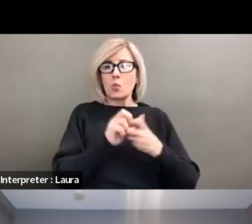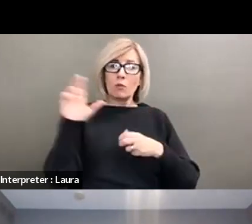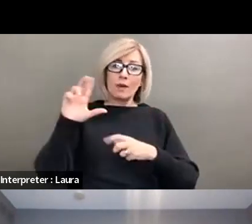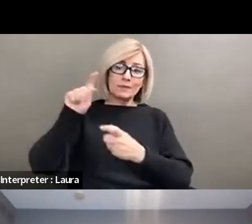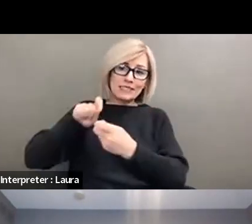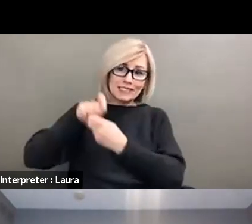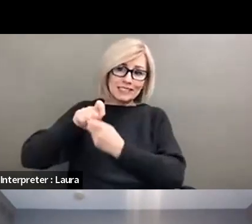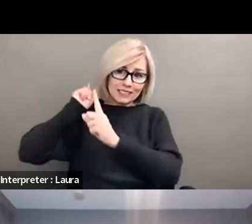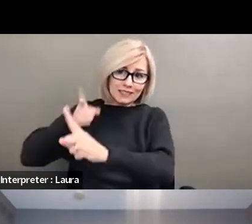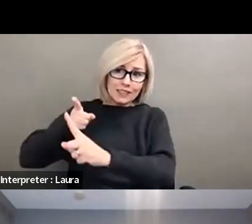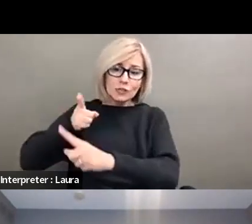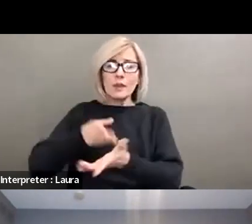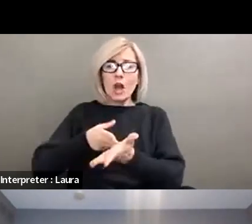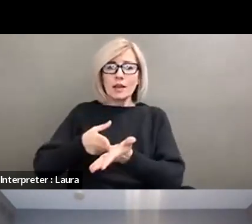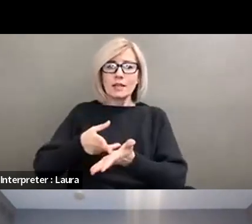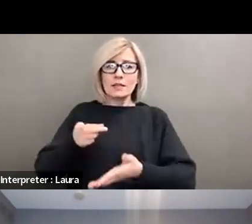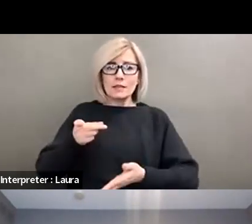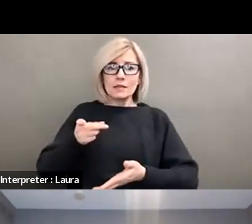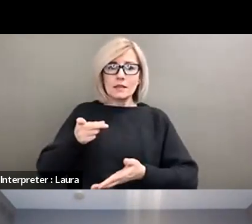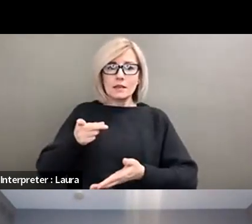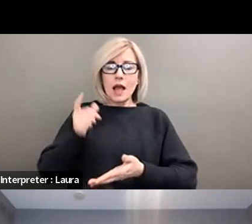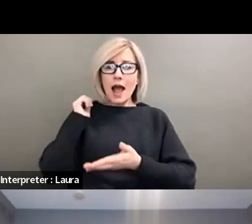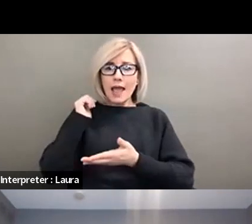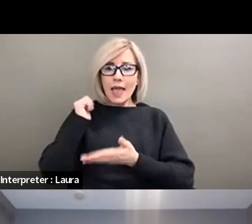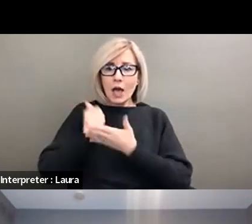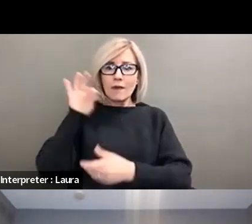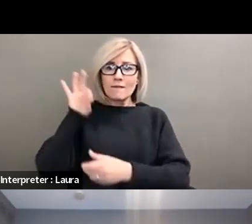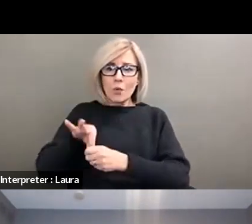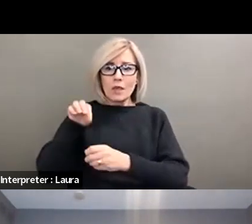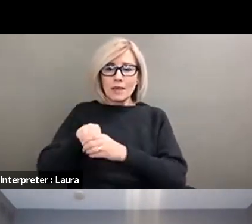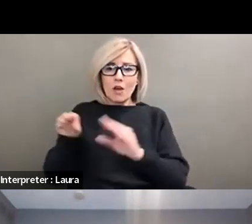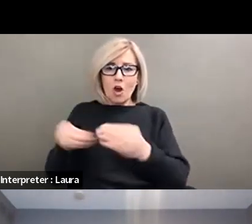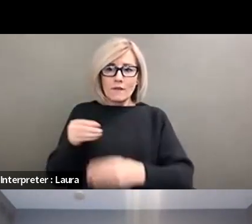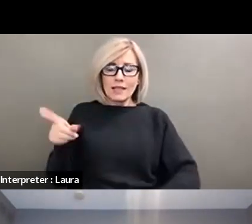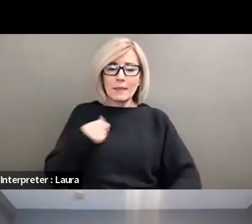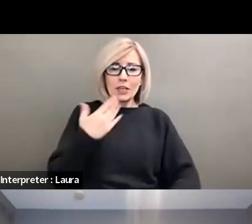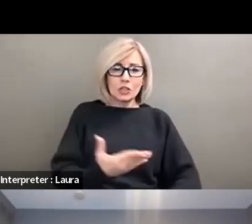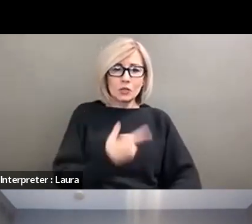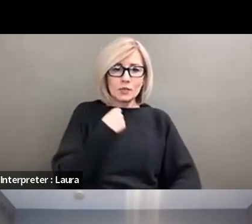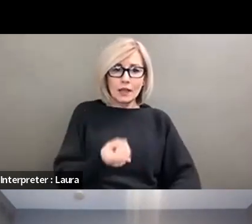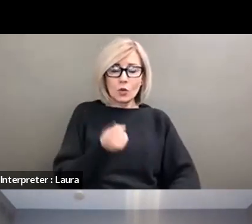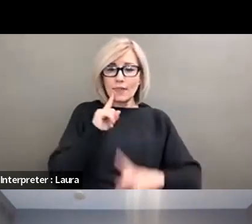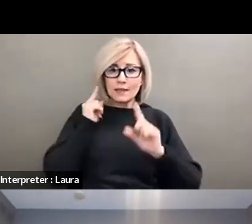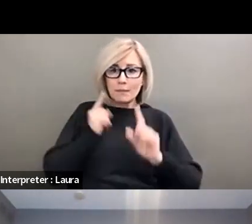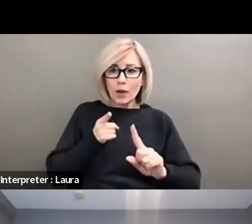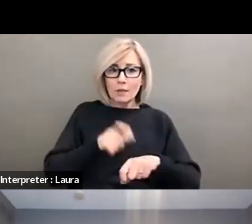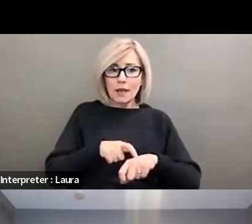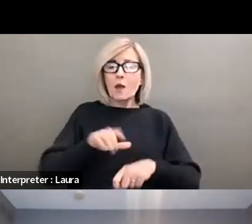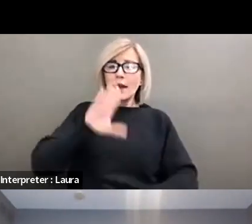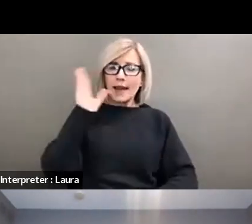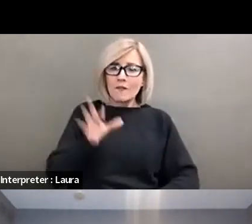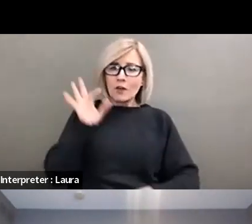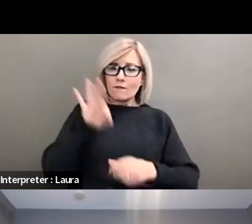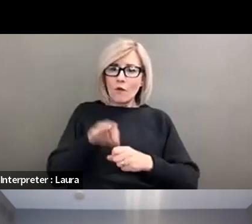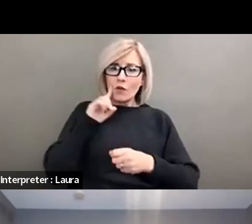specifically because, to be honest, I helped vote them into office. And I'm here to tell you, I at this point in time, I could never vote for them